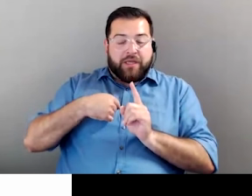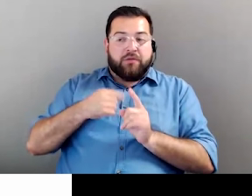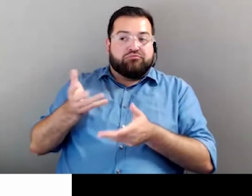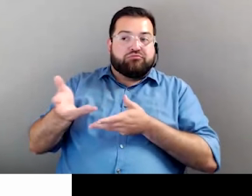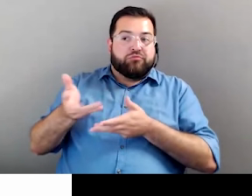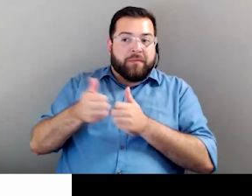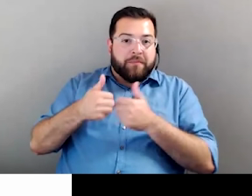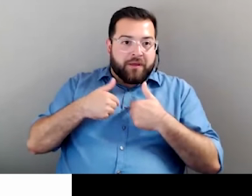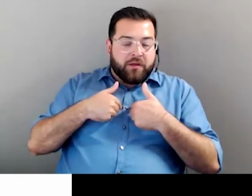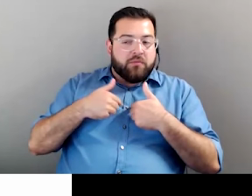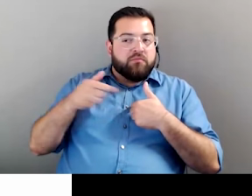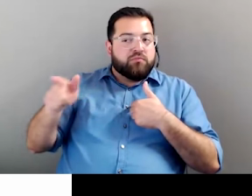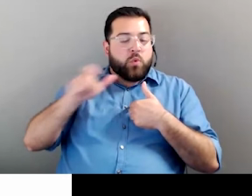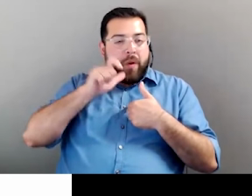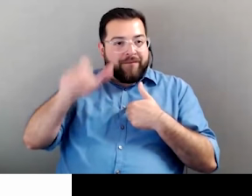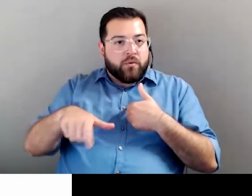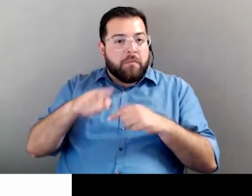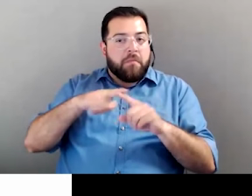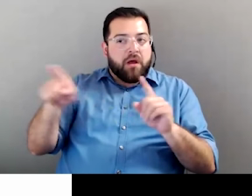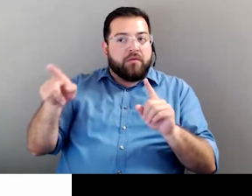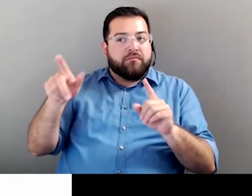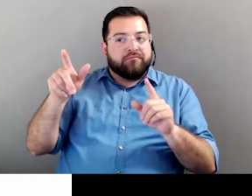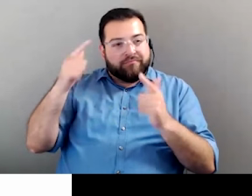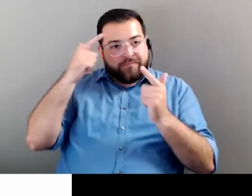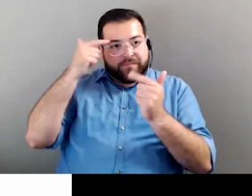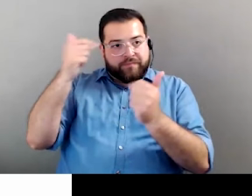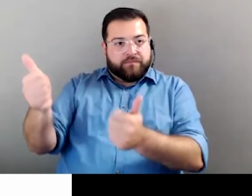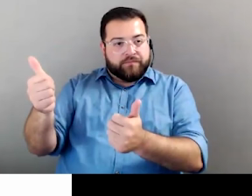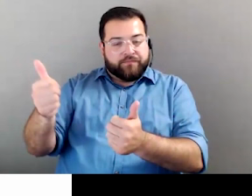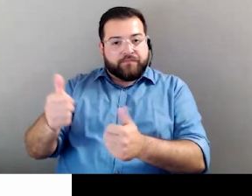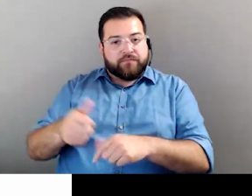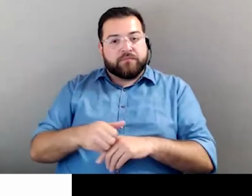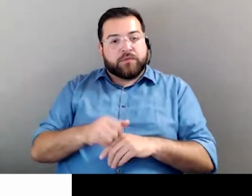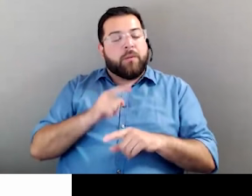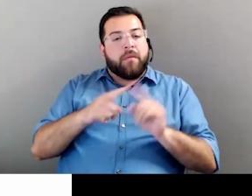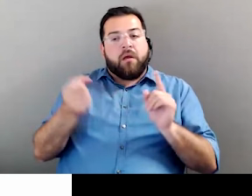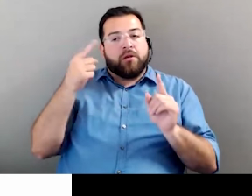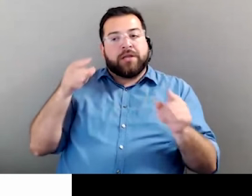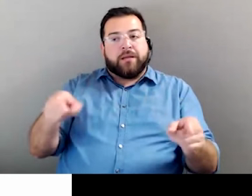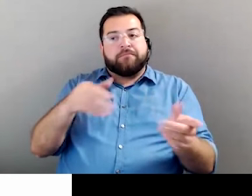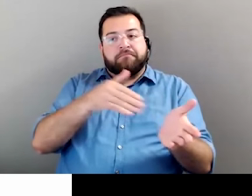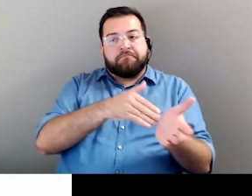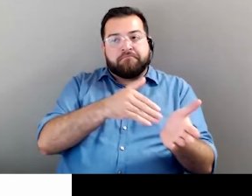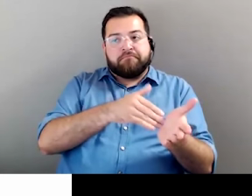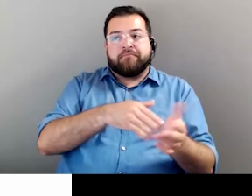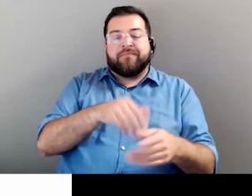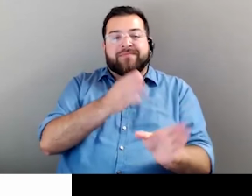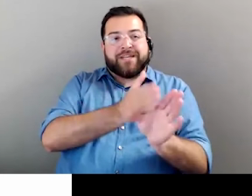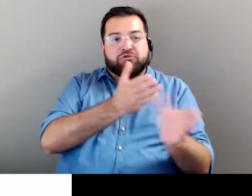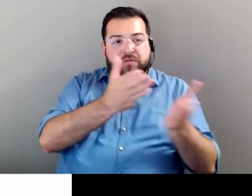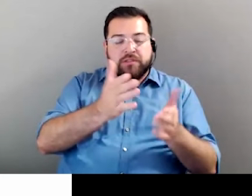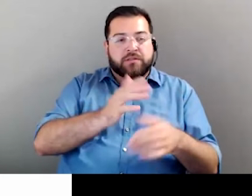But for now, they don't have to report that or give any information if they don't want to. And then we also have